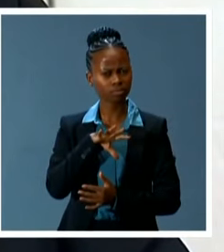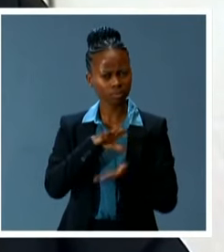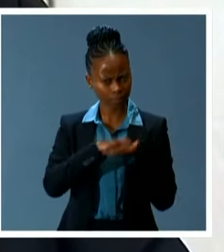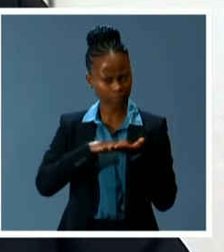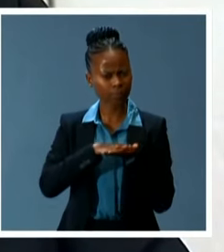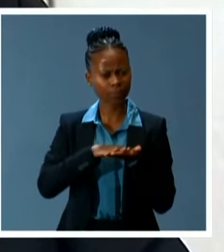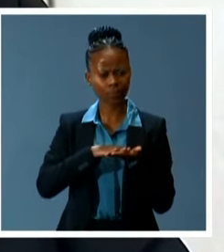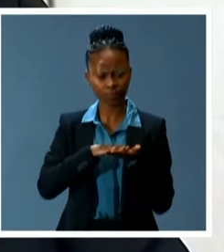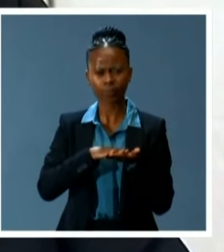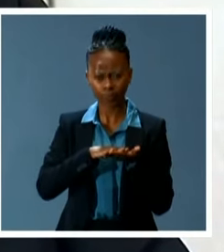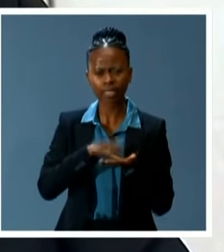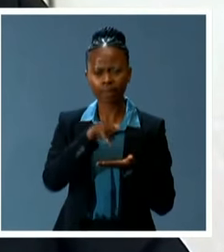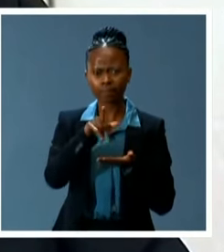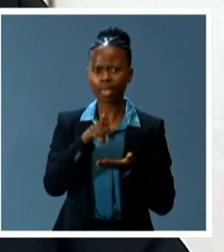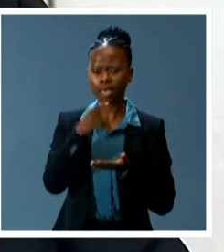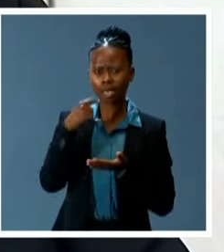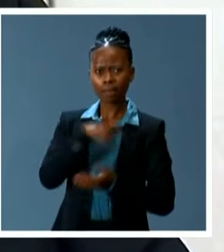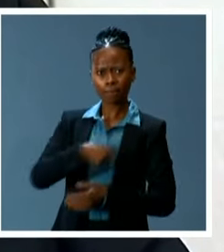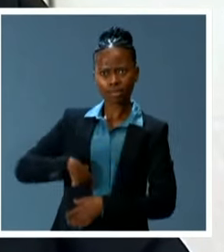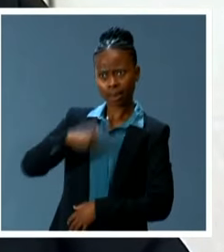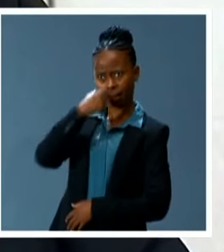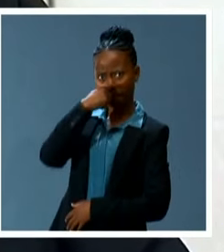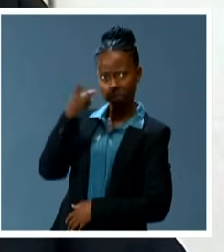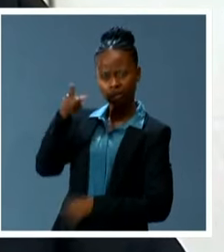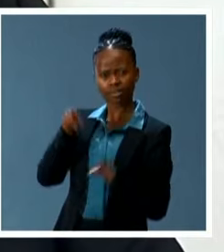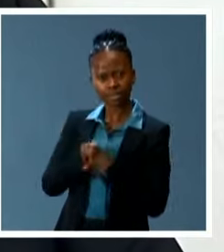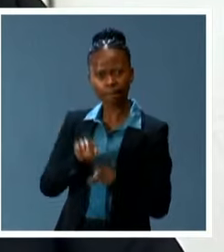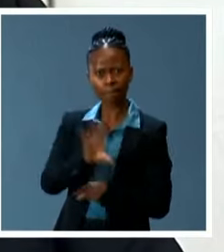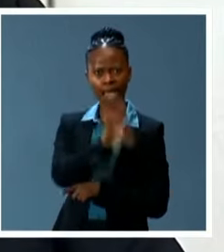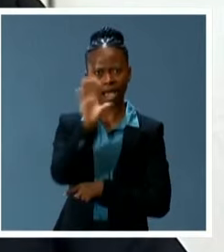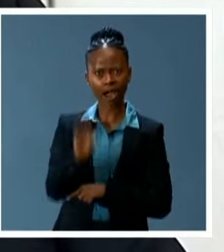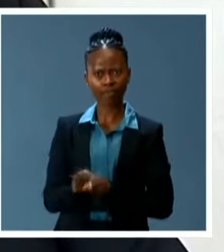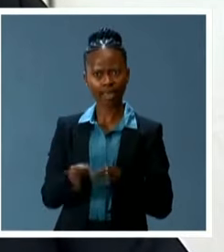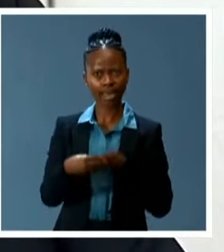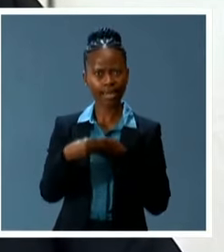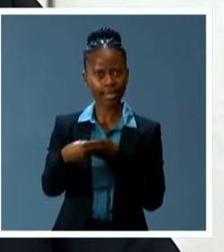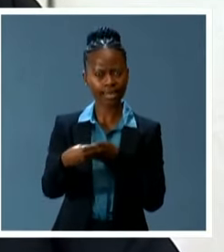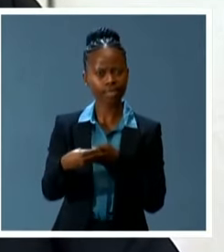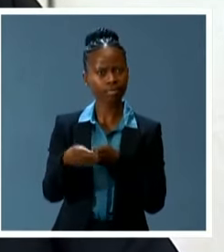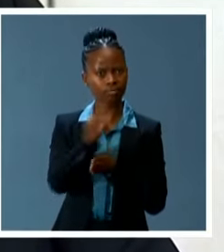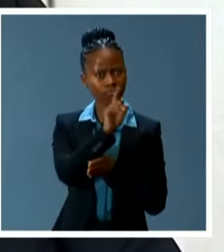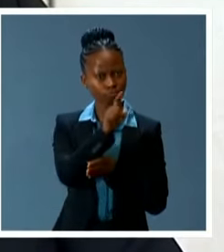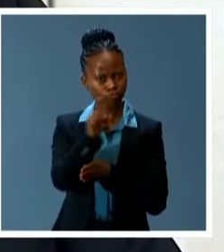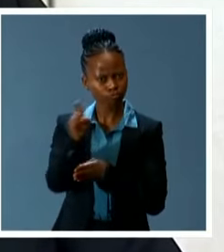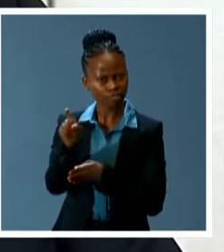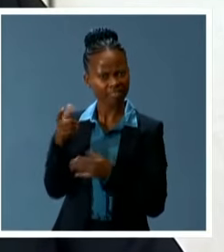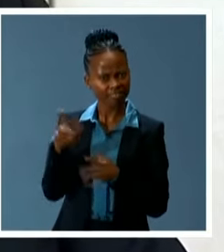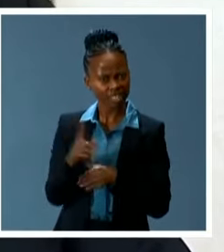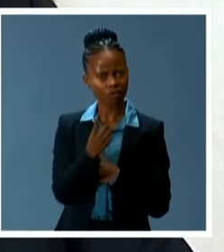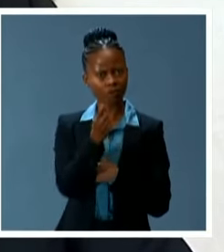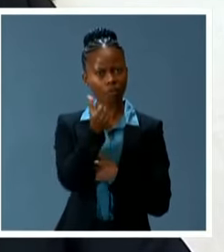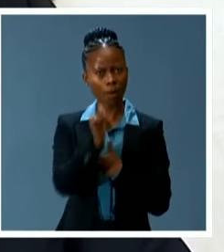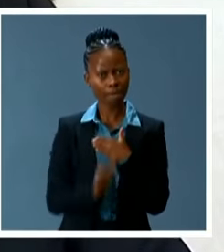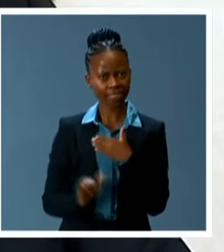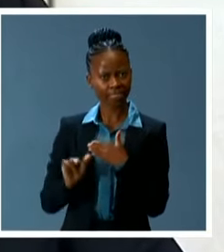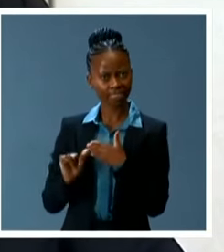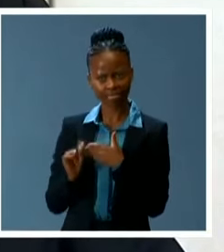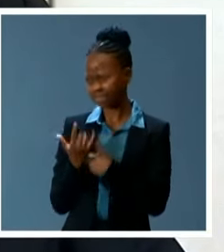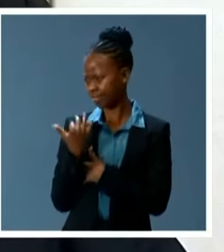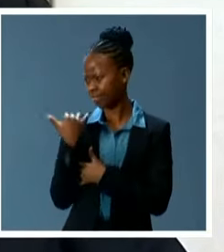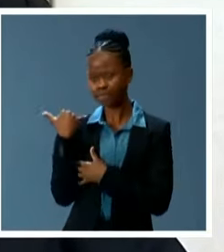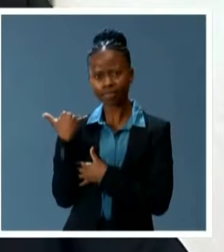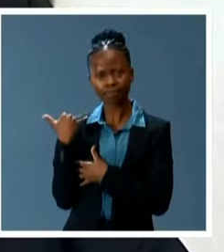what President Cyril Ramaphosa and the African leaders have clearly stressed a few months ago, we need not only